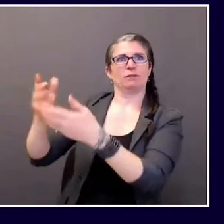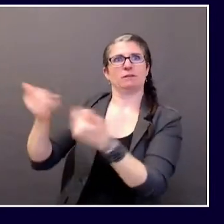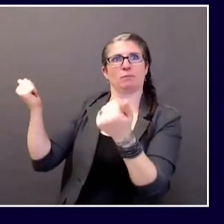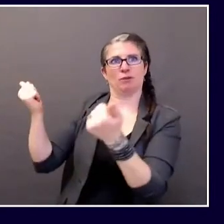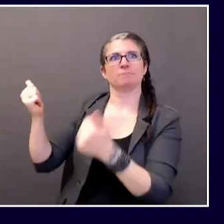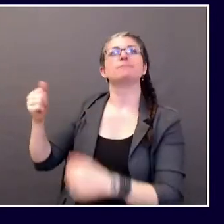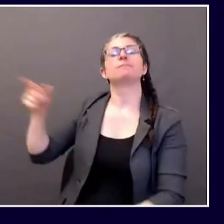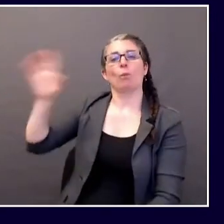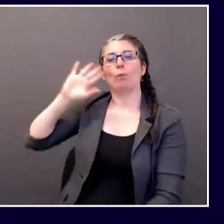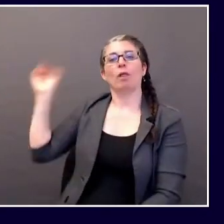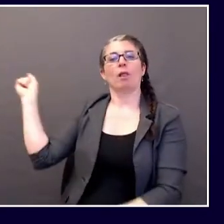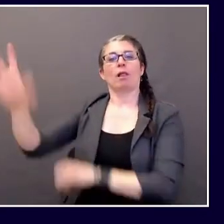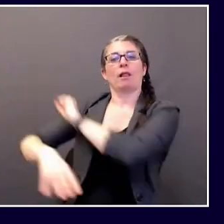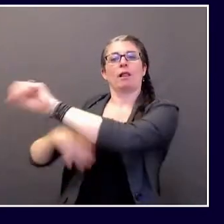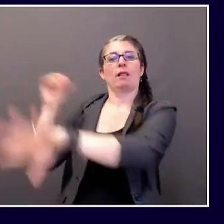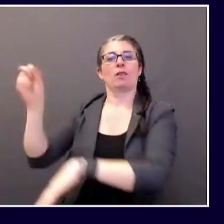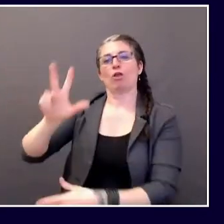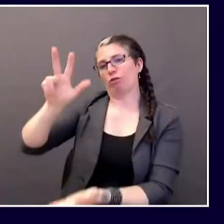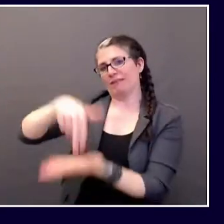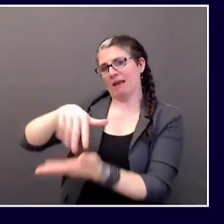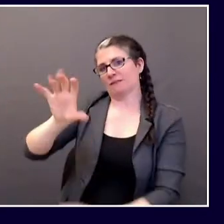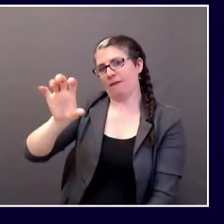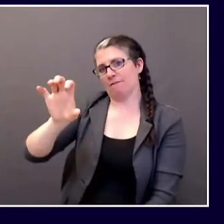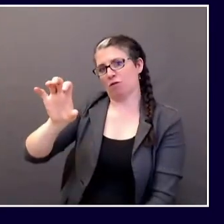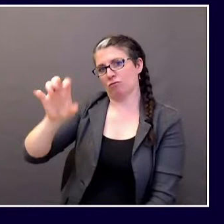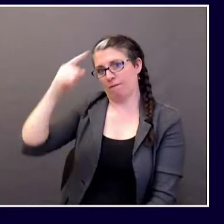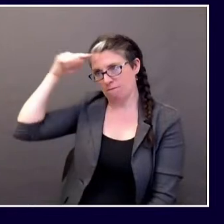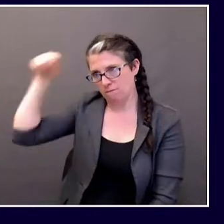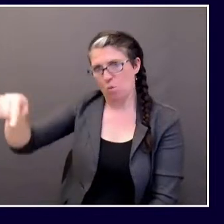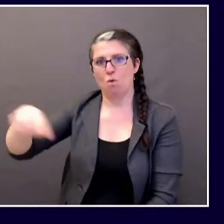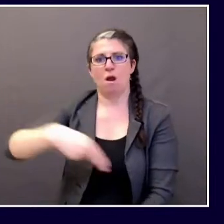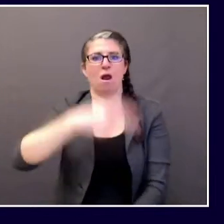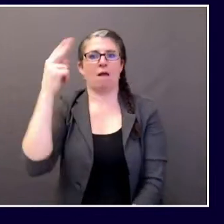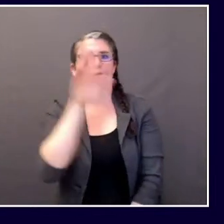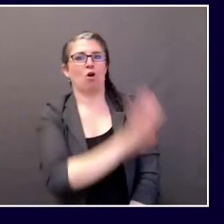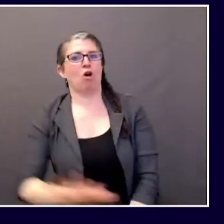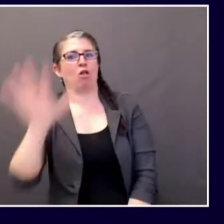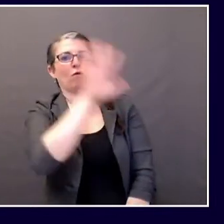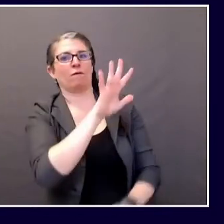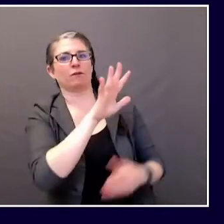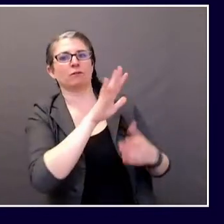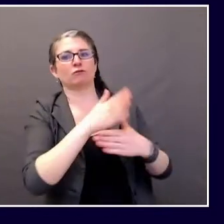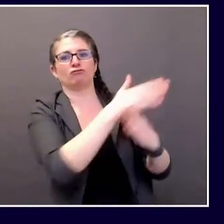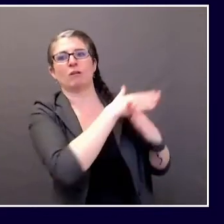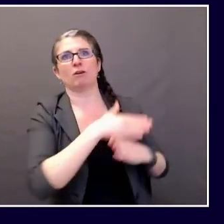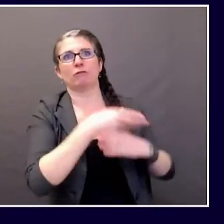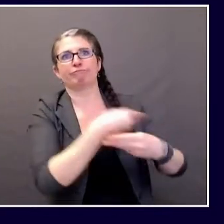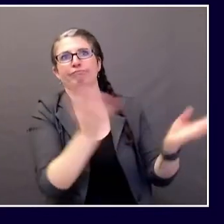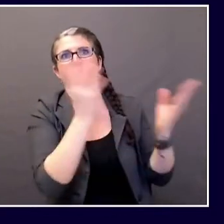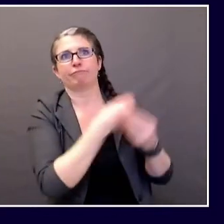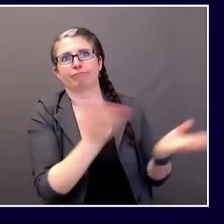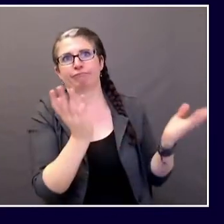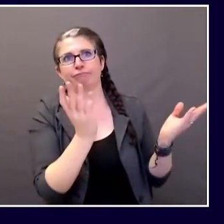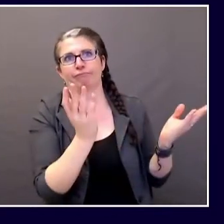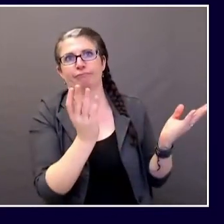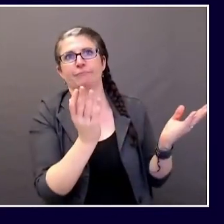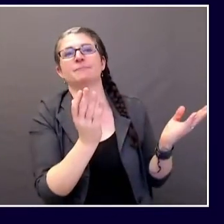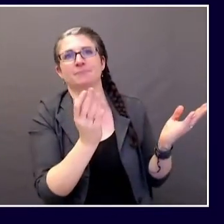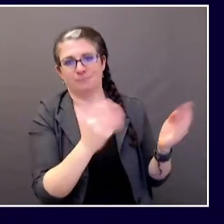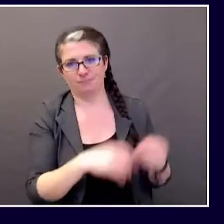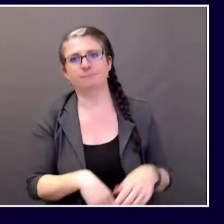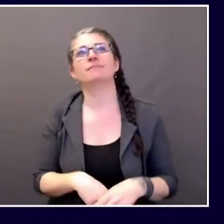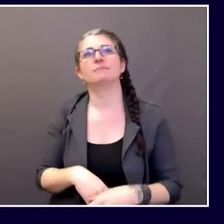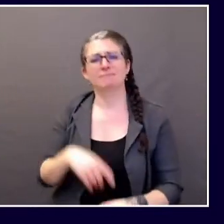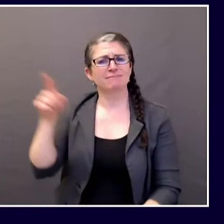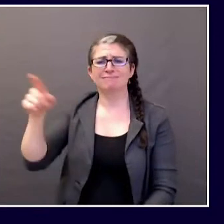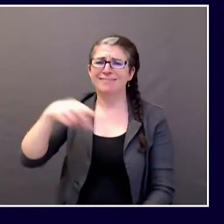for. Hannaford stores and pharmacies located throughout Maine are staffed by experienced healthcare professionals. Vaccines